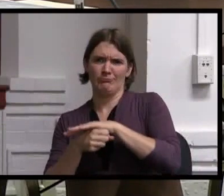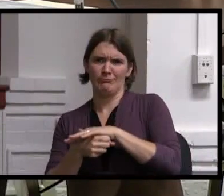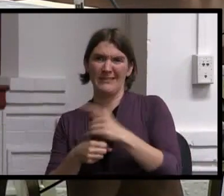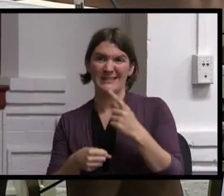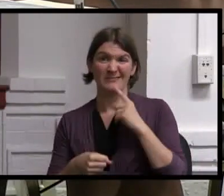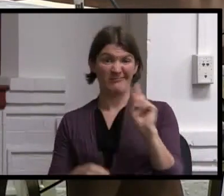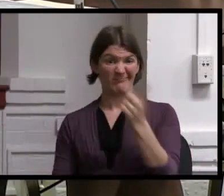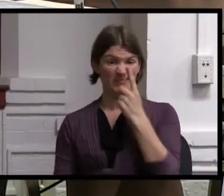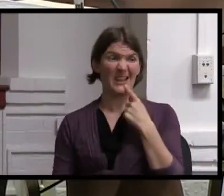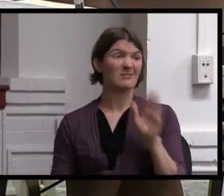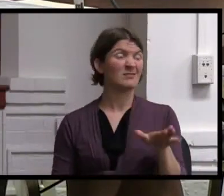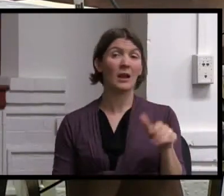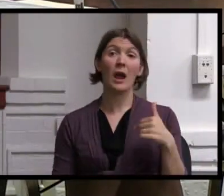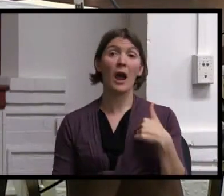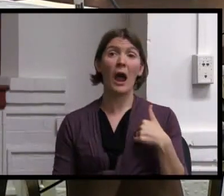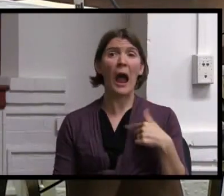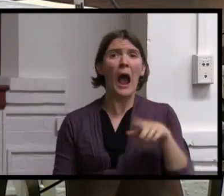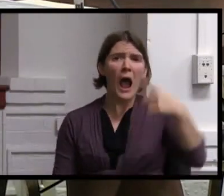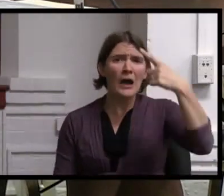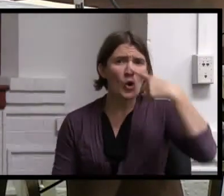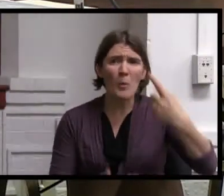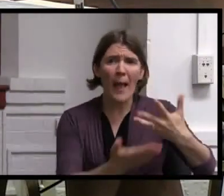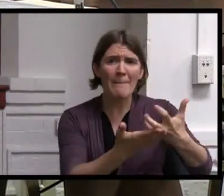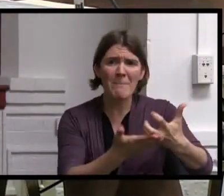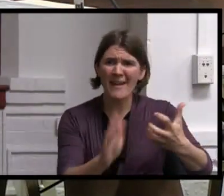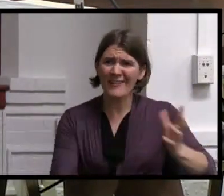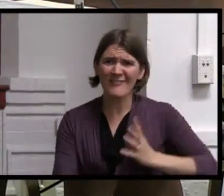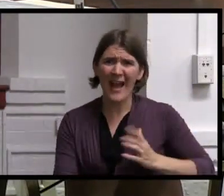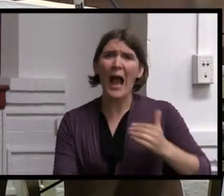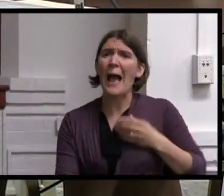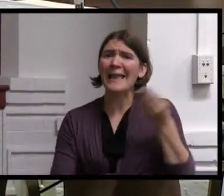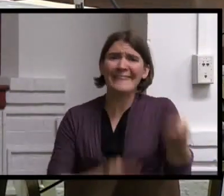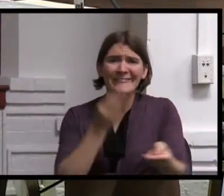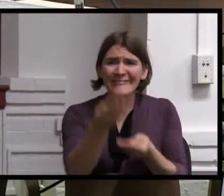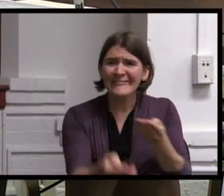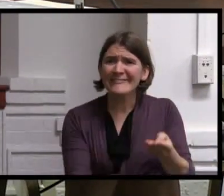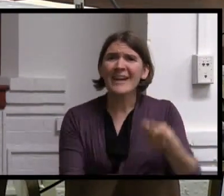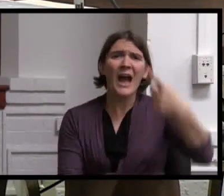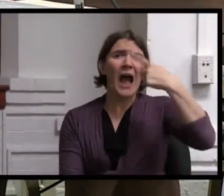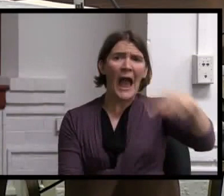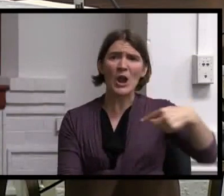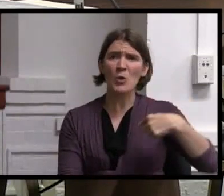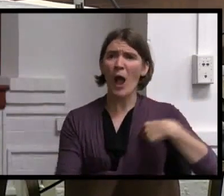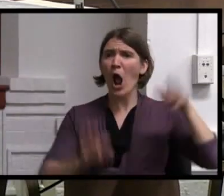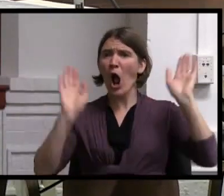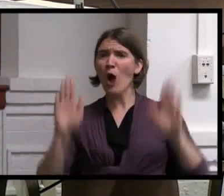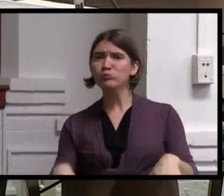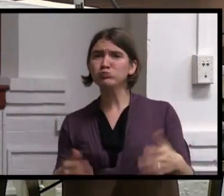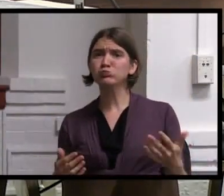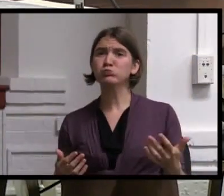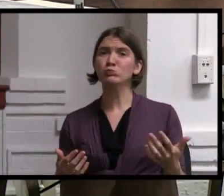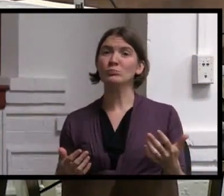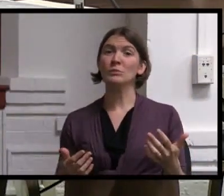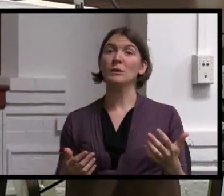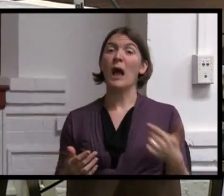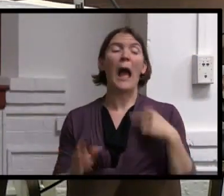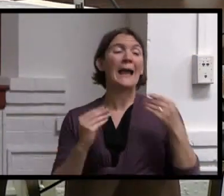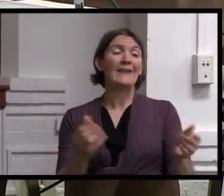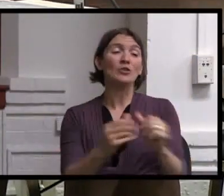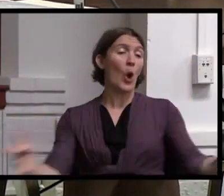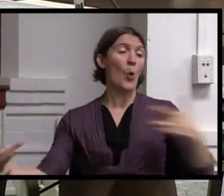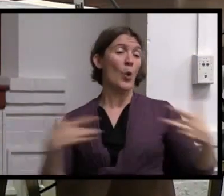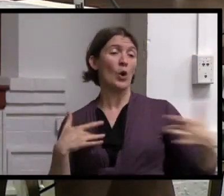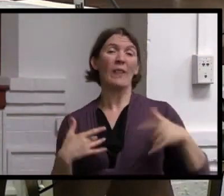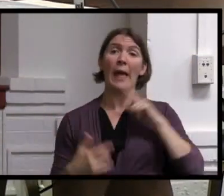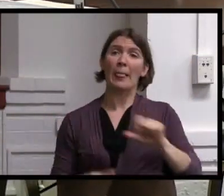have said to me, I don't have a problem with panhandlers. I give willingly without worry, right? Which is what the Pope said. So of course, like, I want